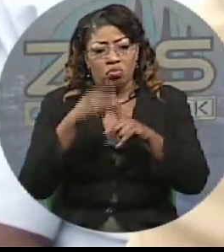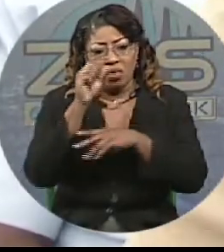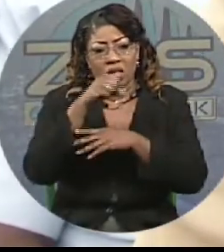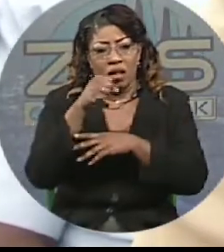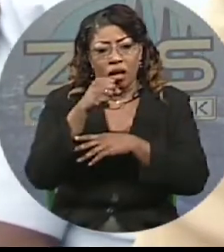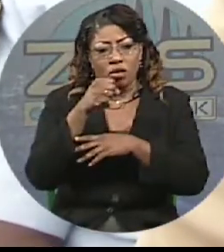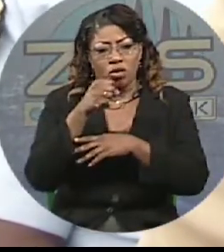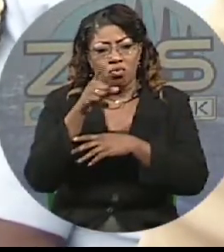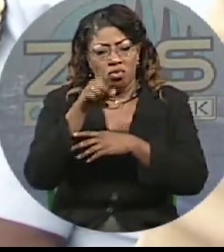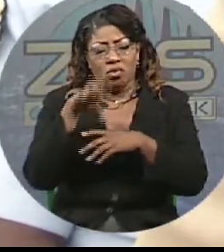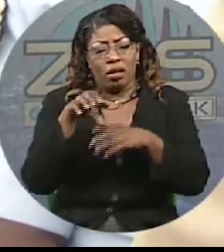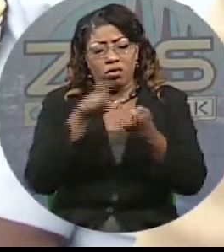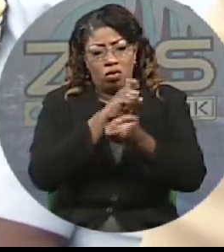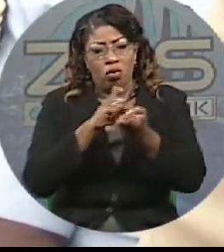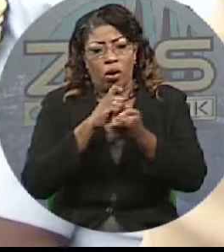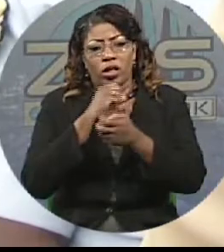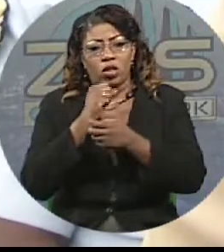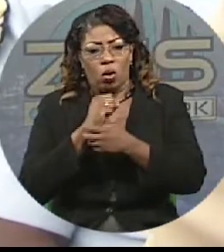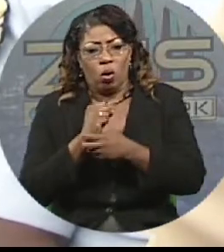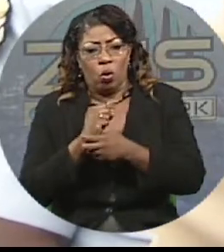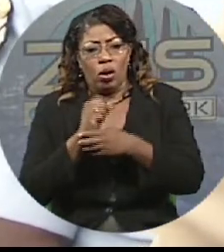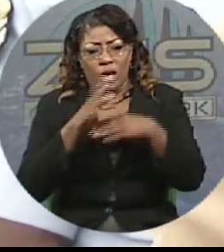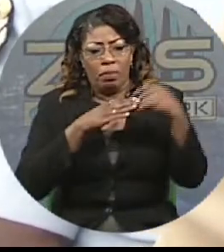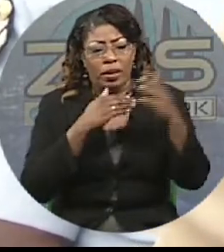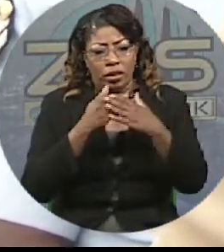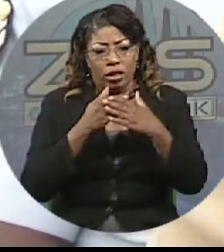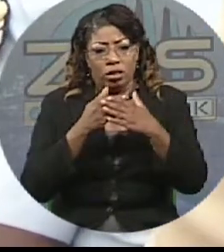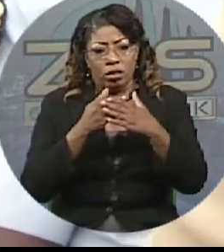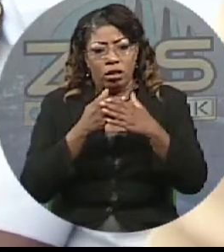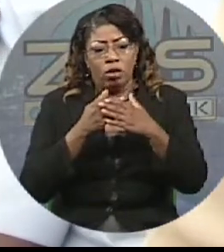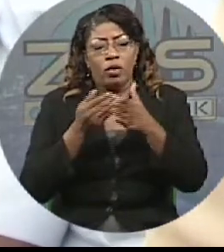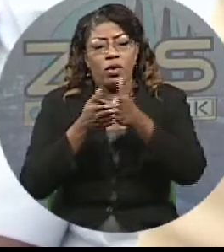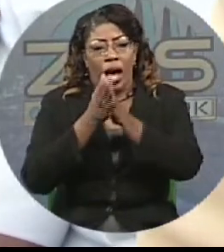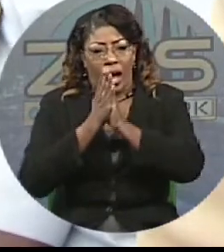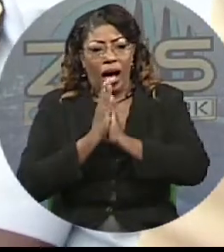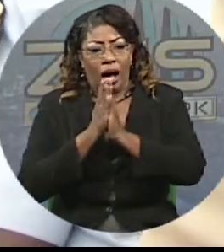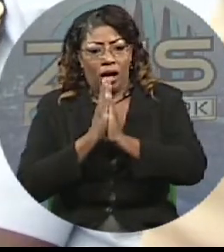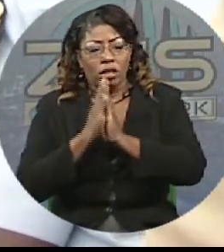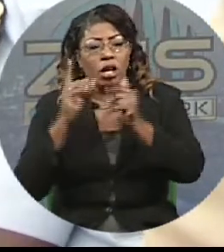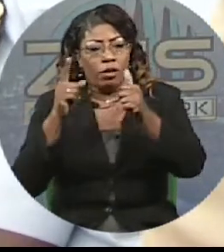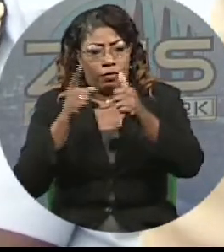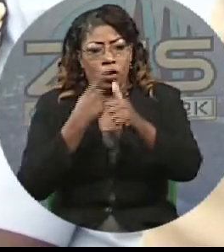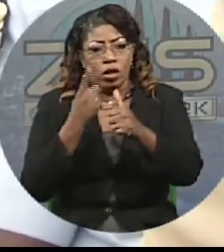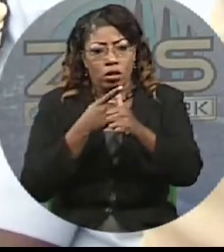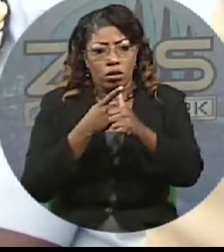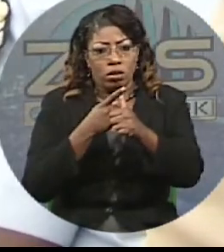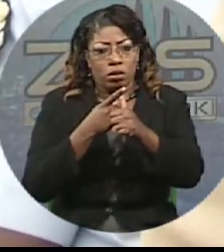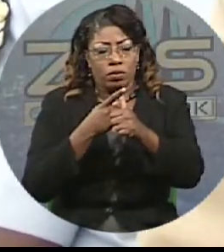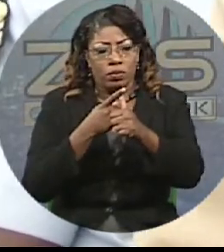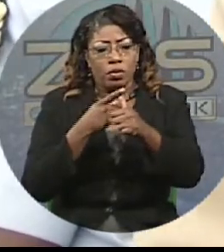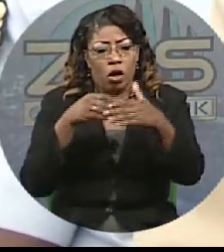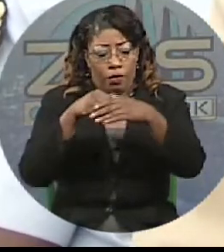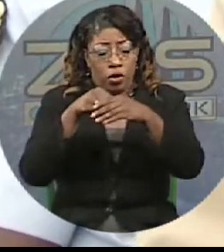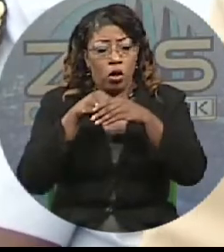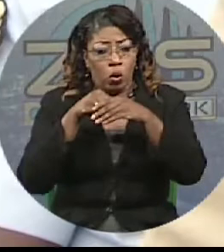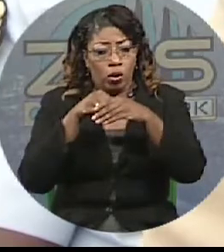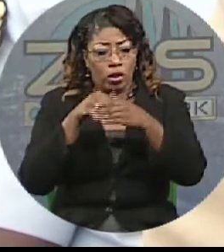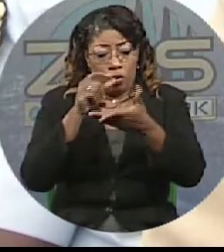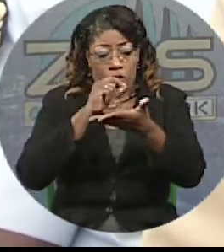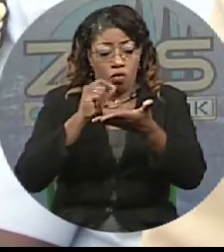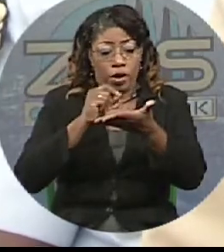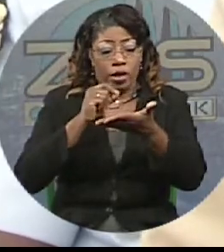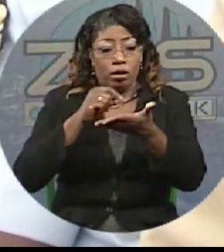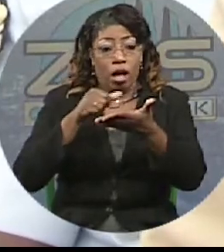just haphazardly go and knock down a building, because we have to go and seek the owners of the property, and we'll get written permission from